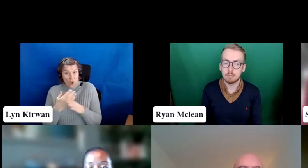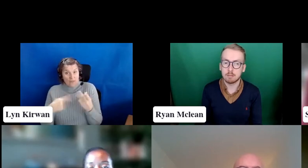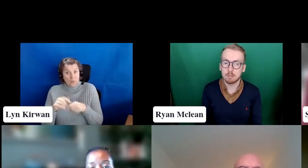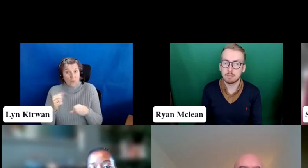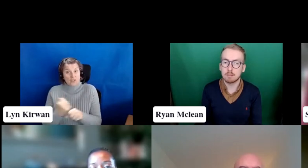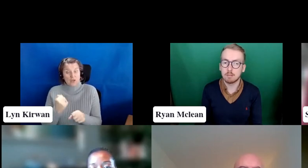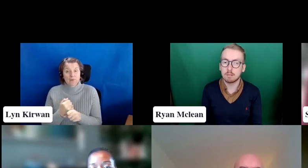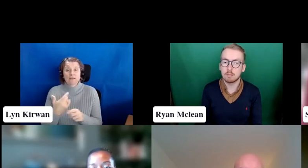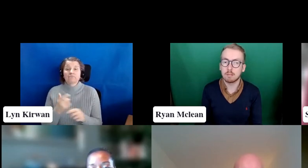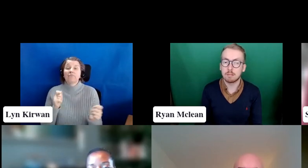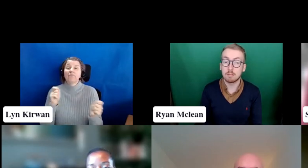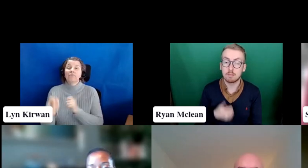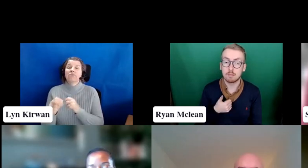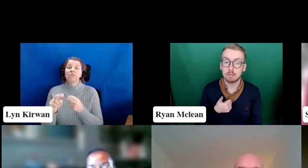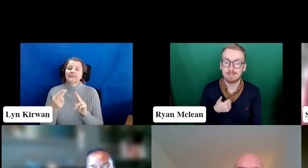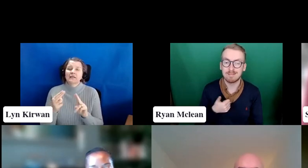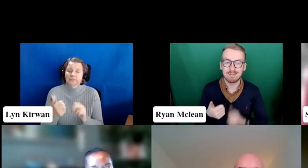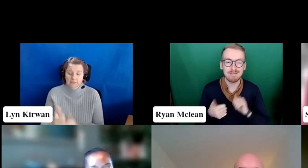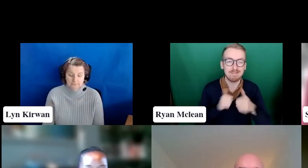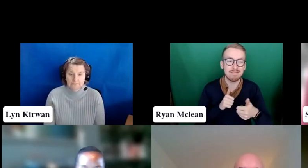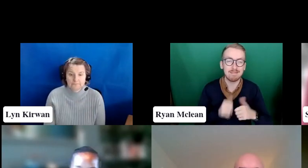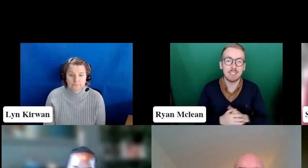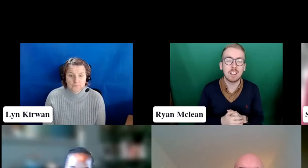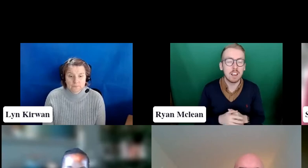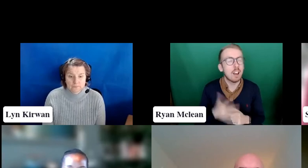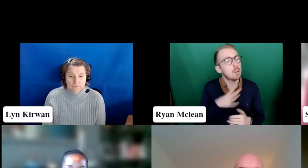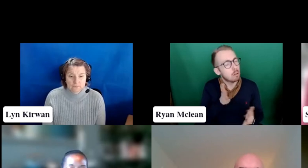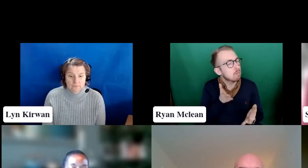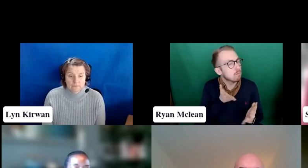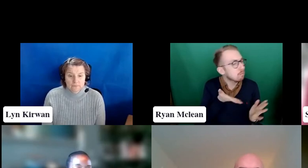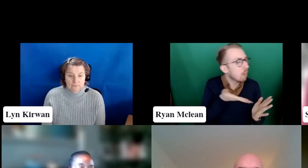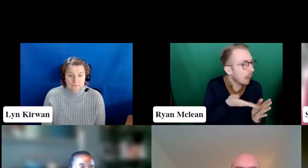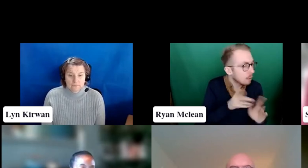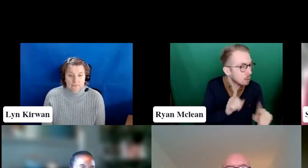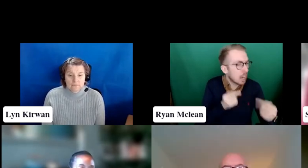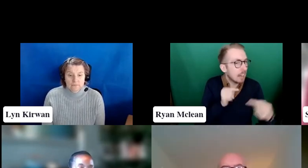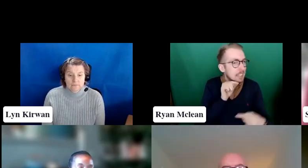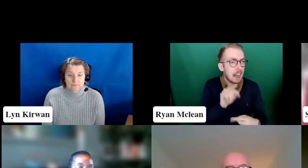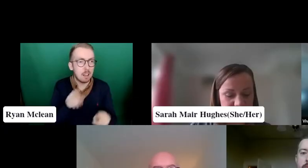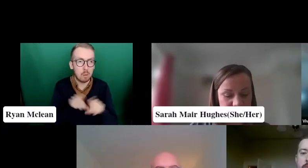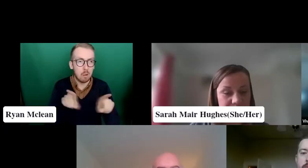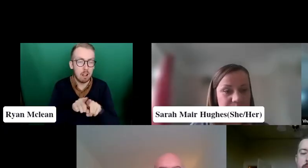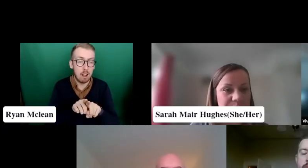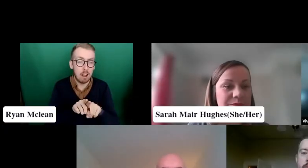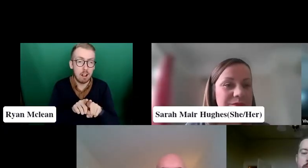Can I just come in there quickly, just to challenge something a little bit with that?